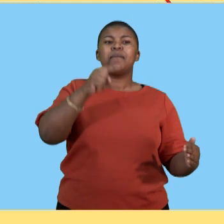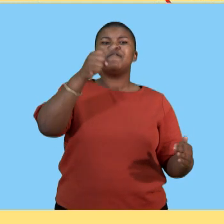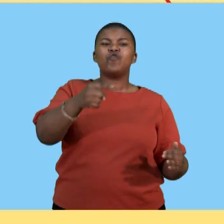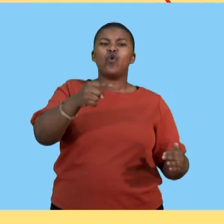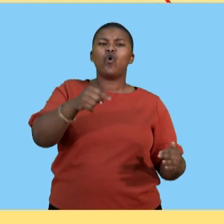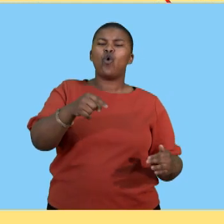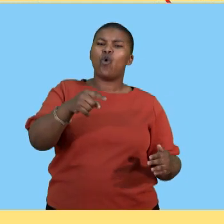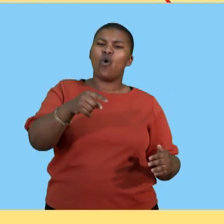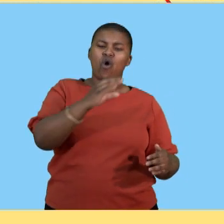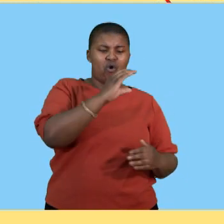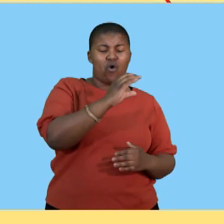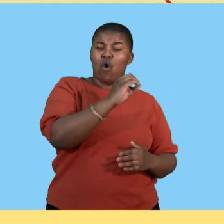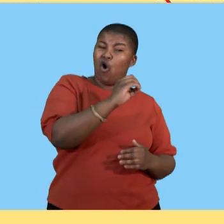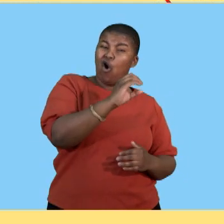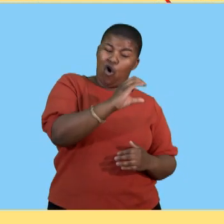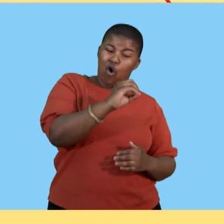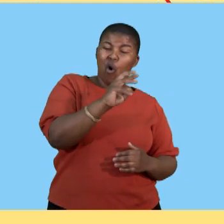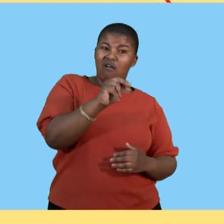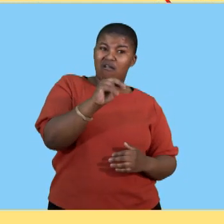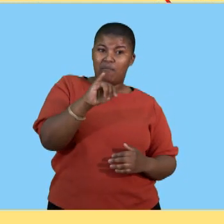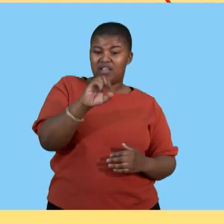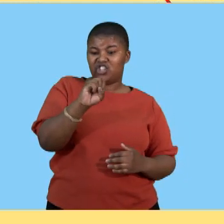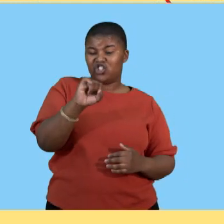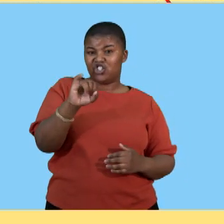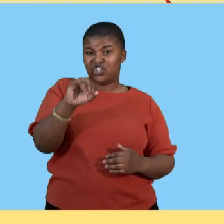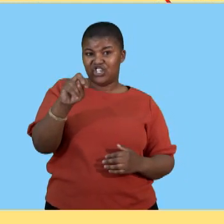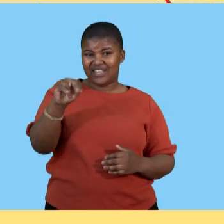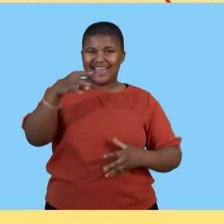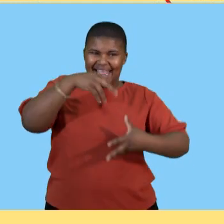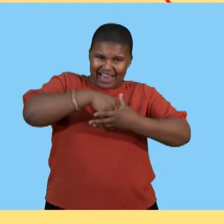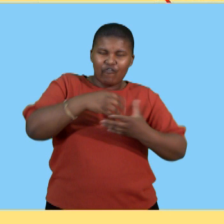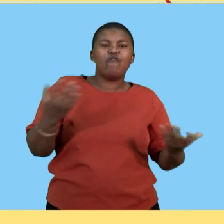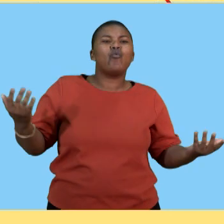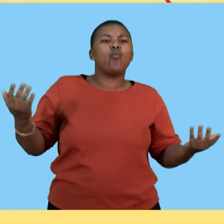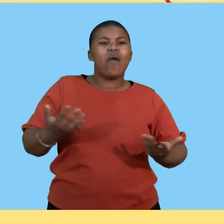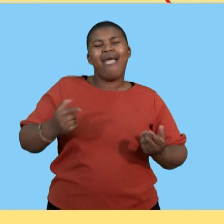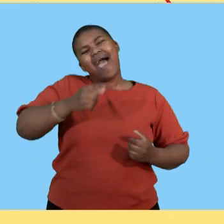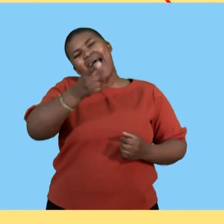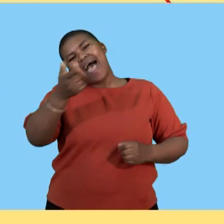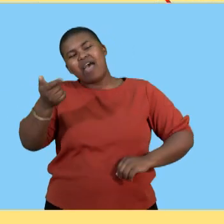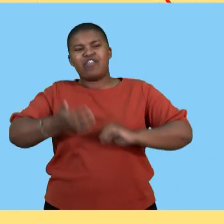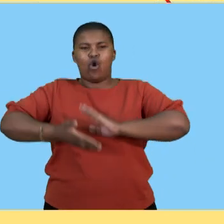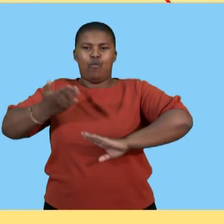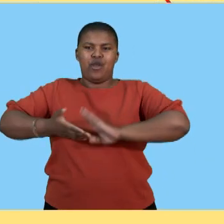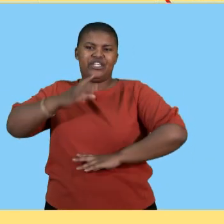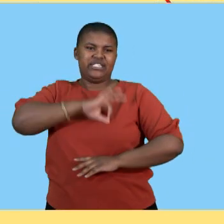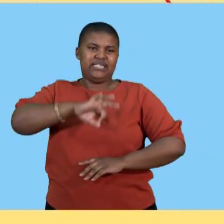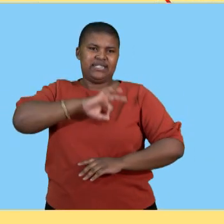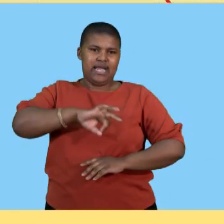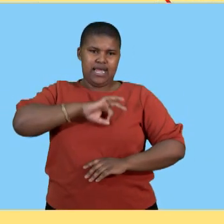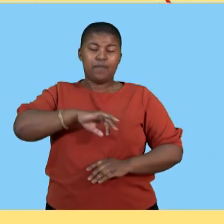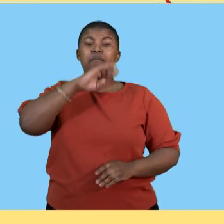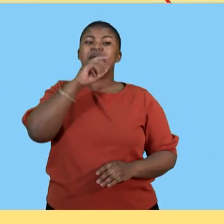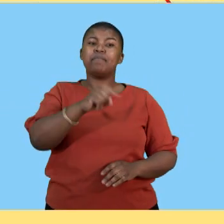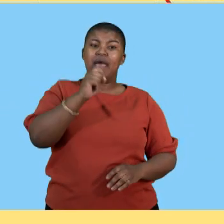statement of comprehensive income, commission income goes to other operating income. All right? So we say commission income. The